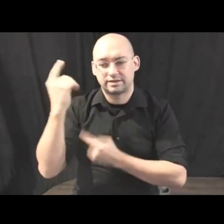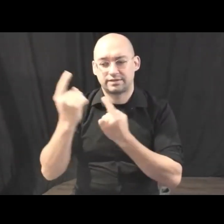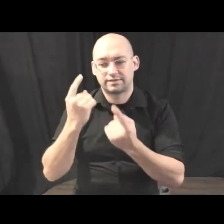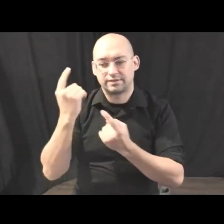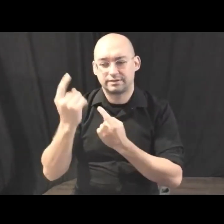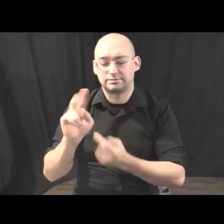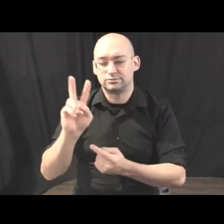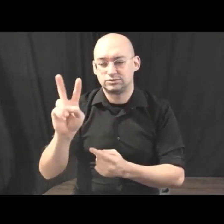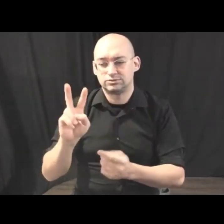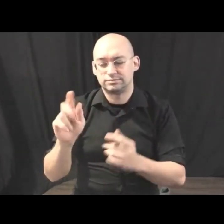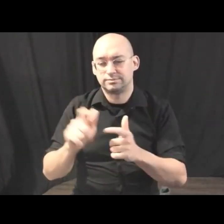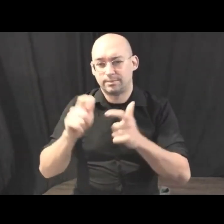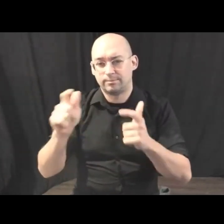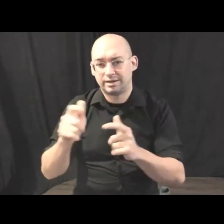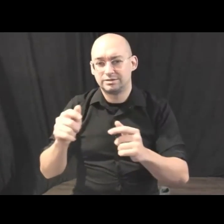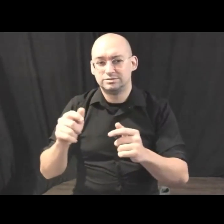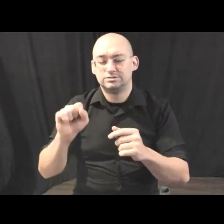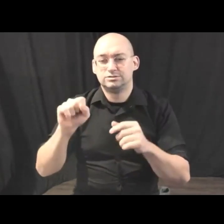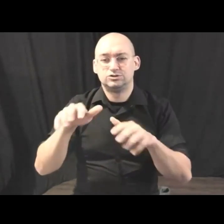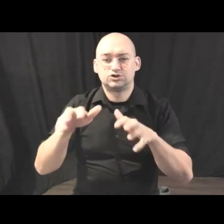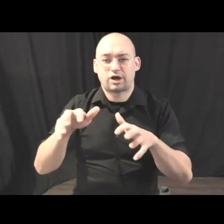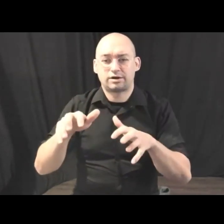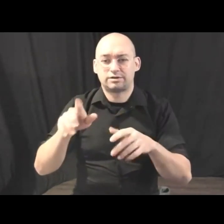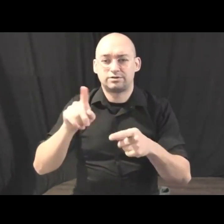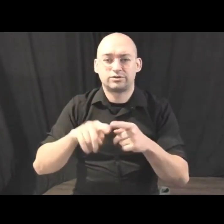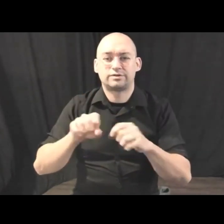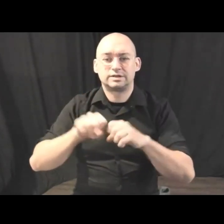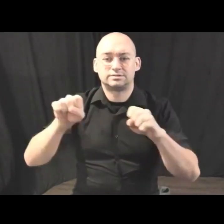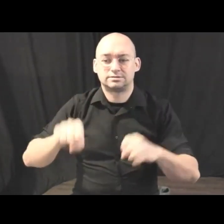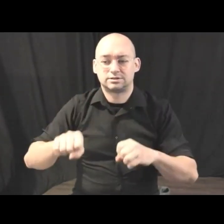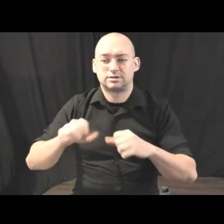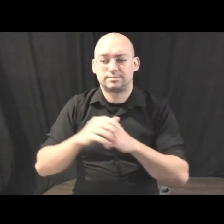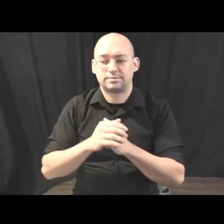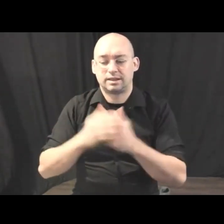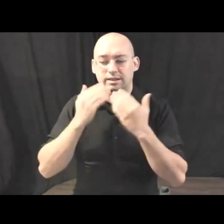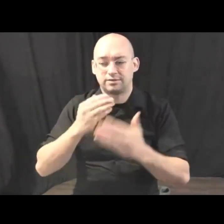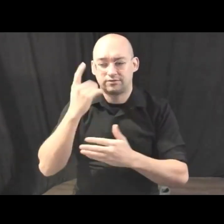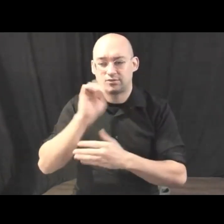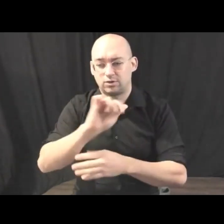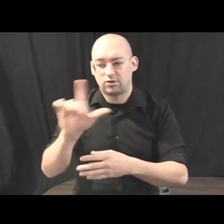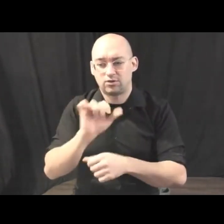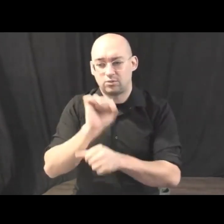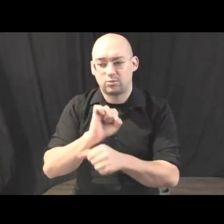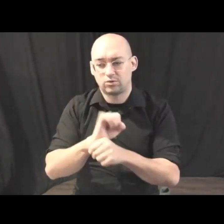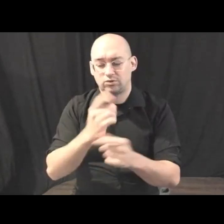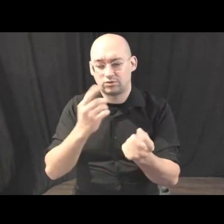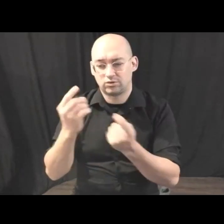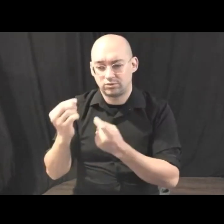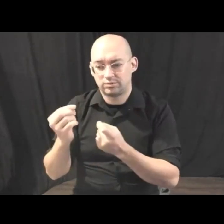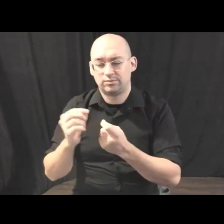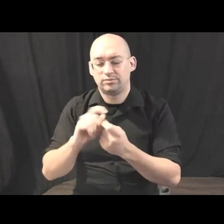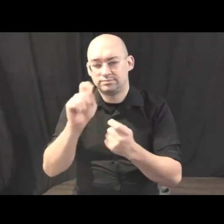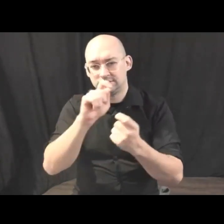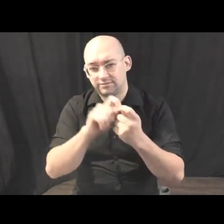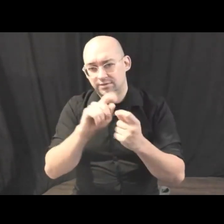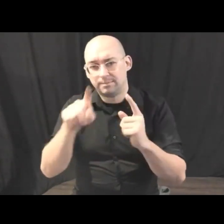two major shocks to our system this month, if we can limit it to two, and thank you for all of what you have said about the fire, but even more what you've done.